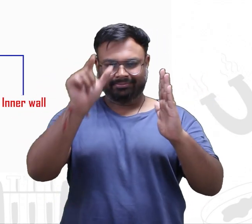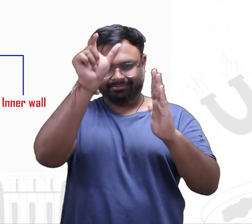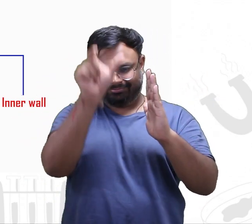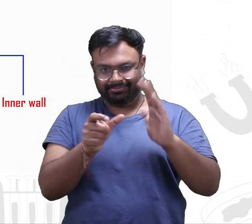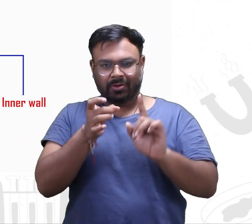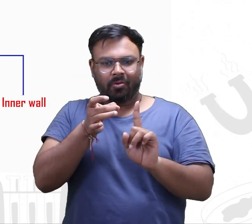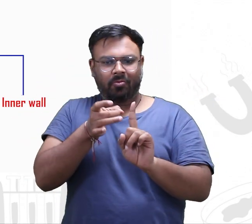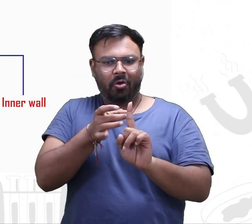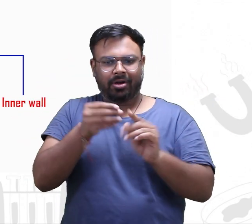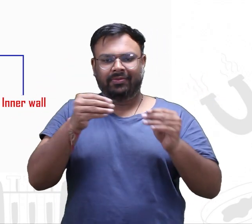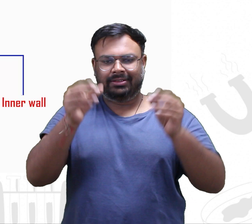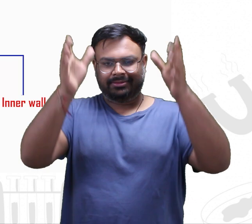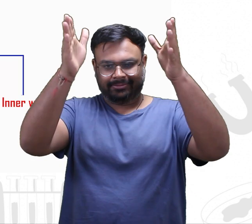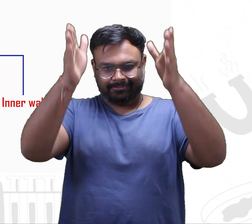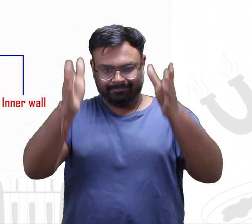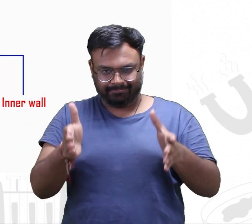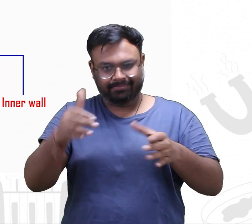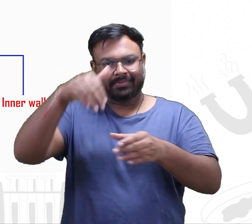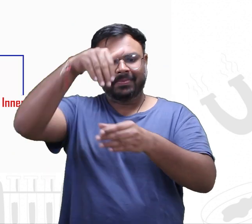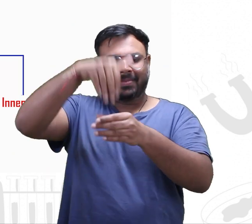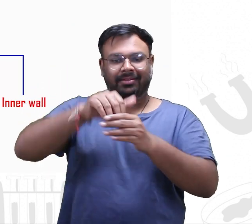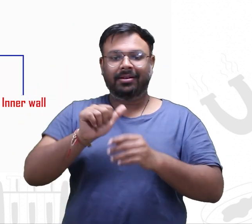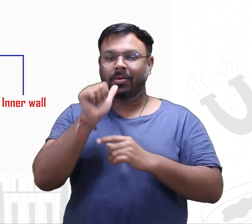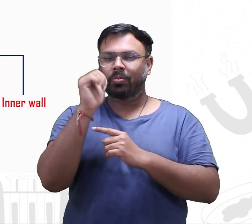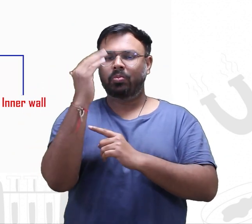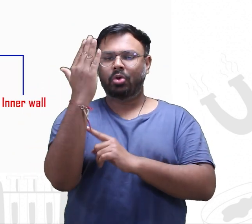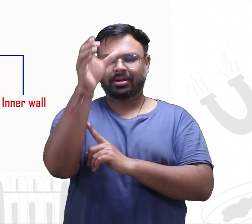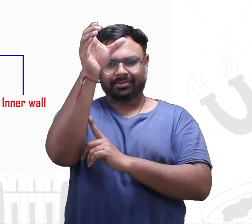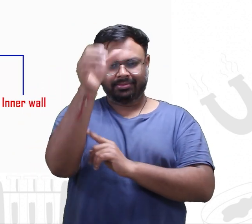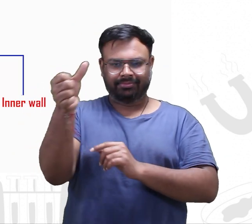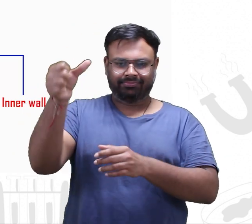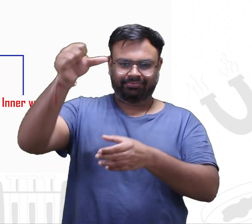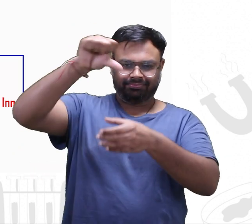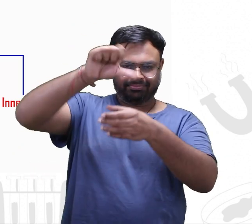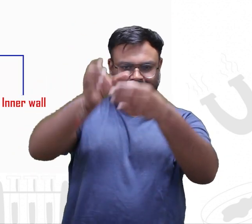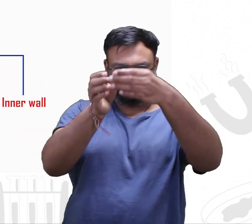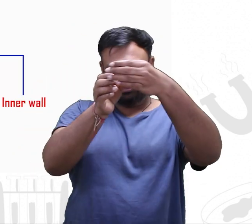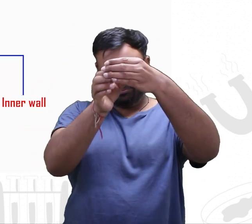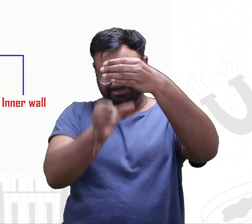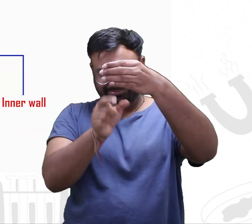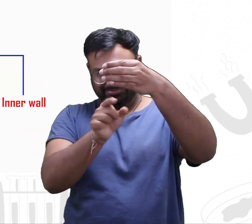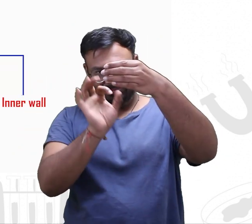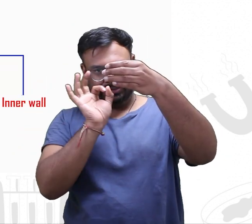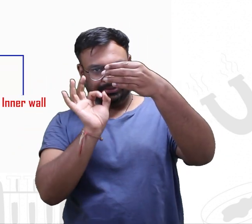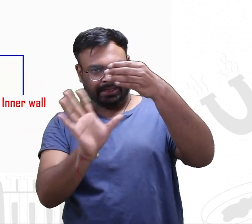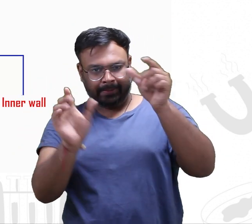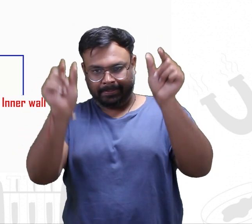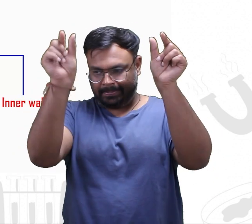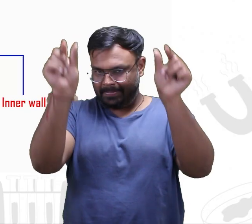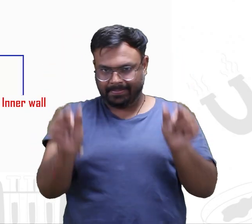silver. Radiation from the inner wall is reflected back into the contents of the bottle. The outer